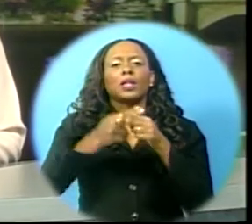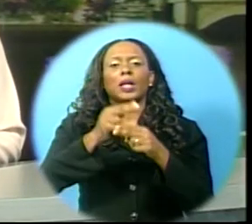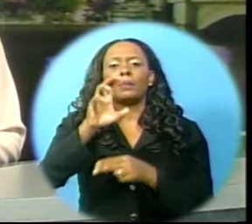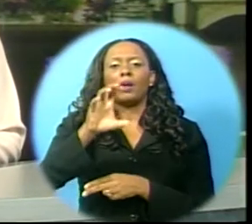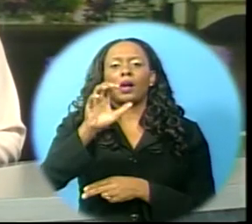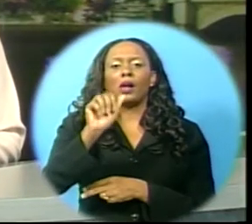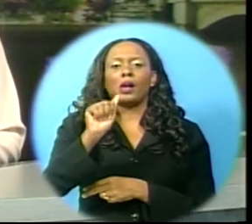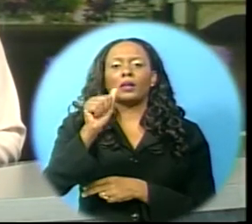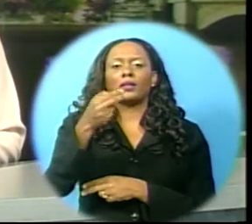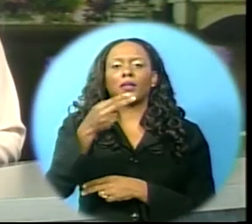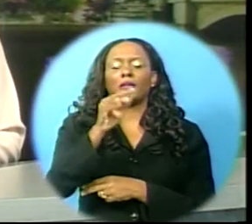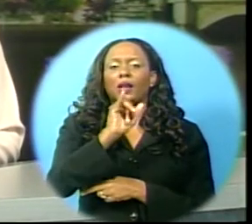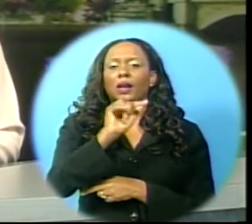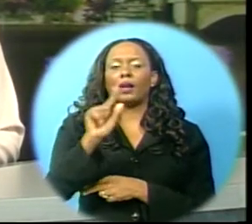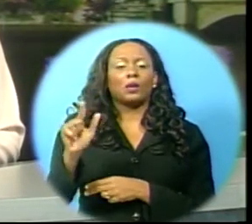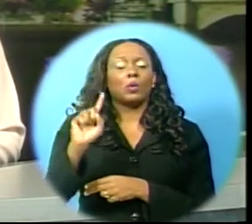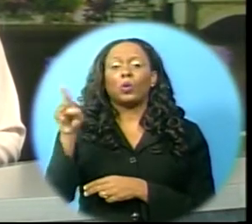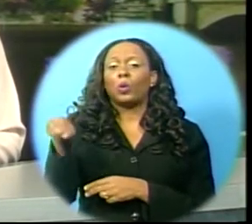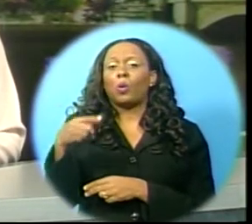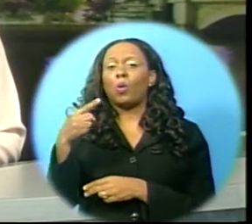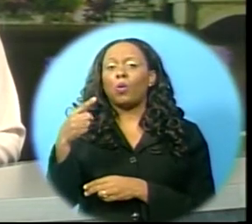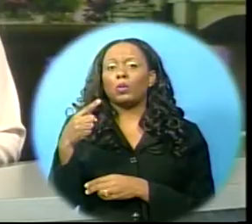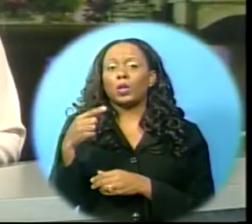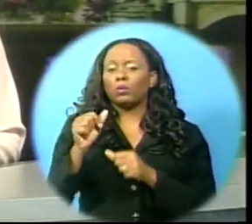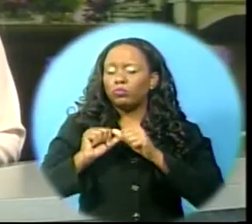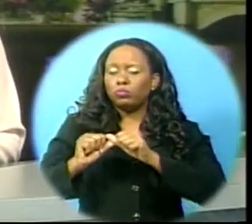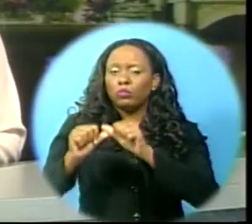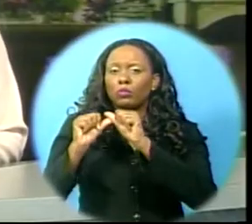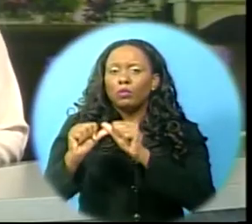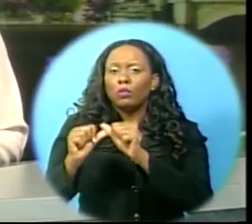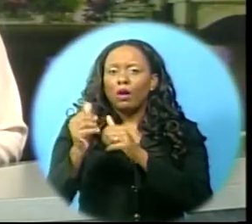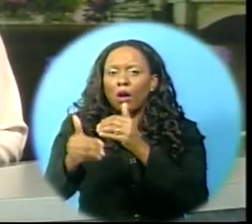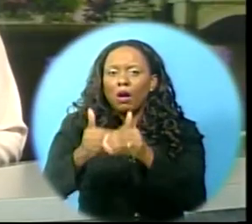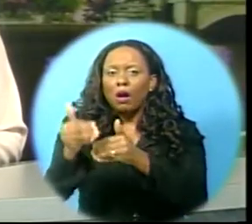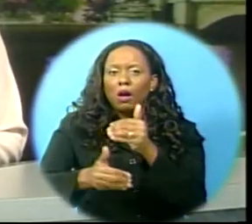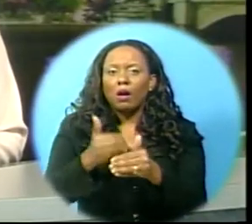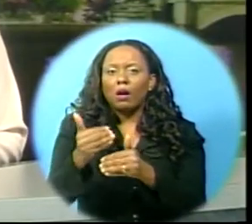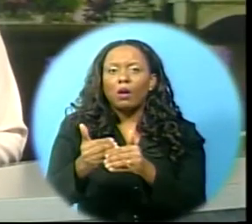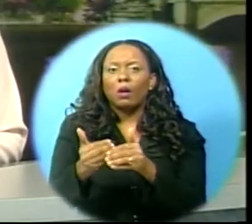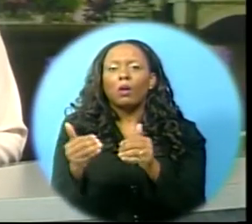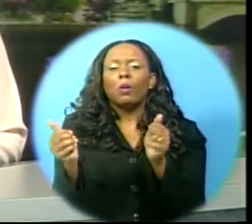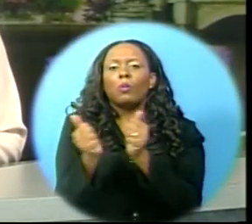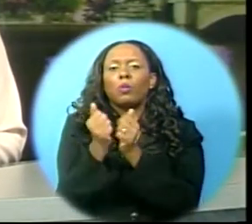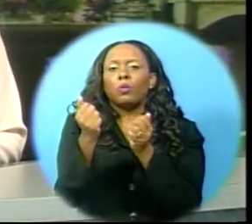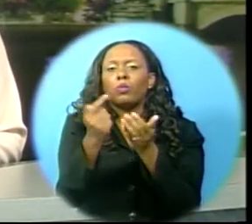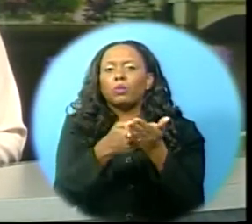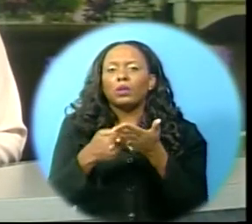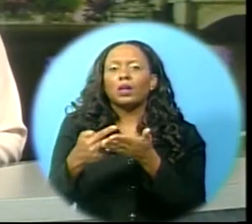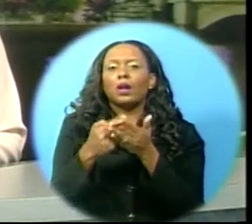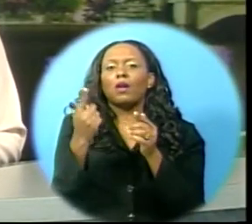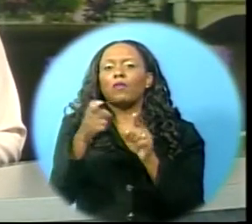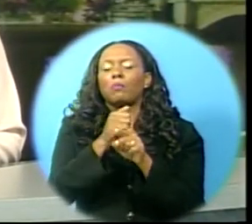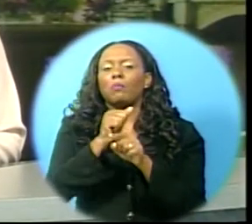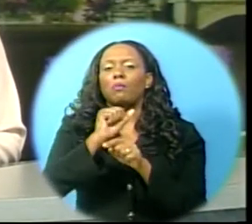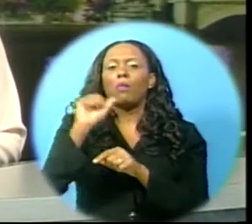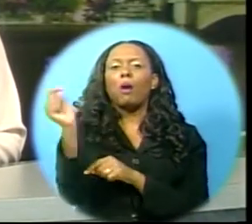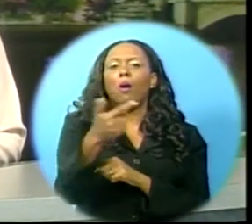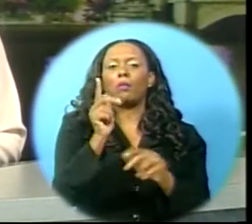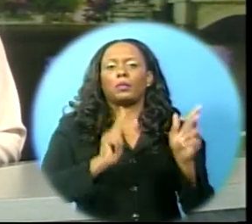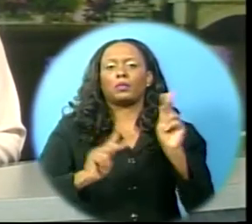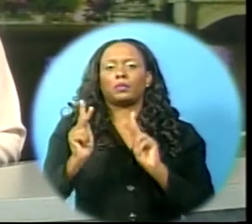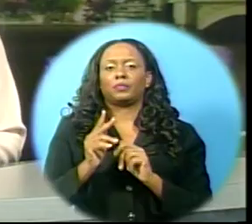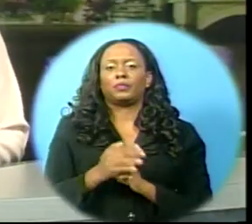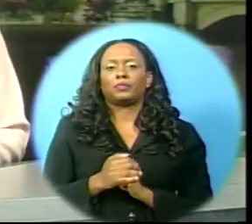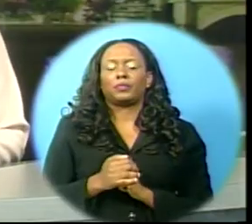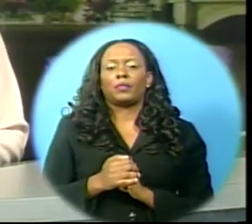Cahill project can only go ahead with full public debate. The promise from Prime Minister Frendel Stewart, who told the St. James South